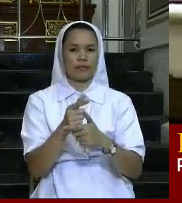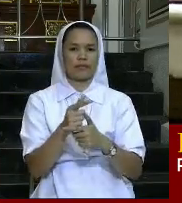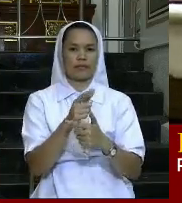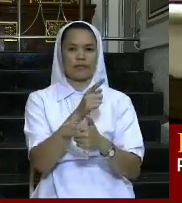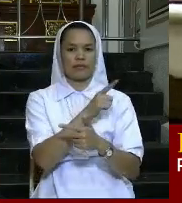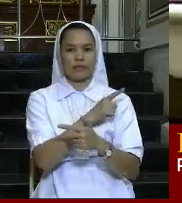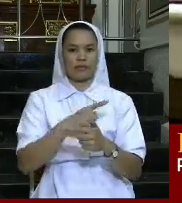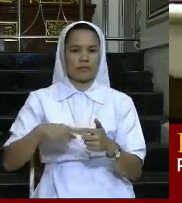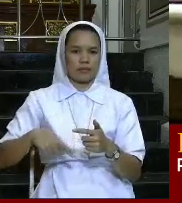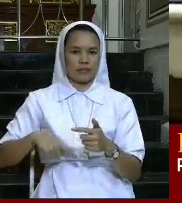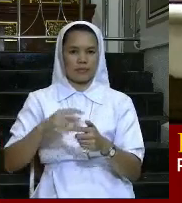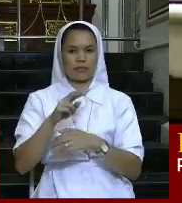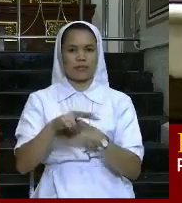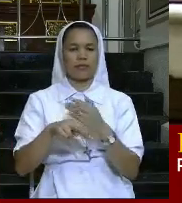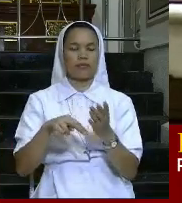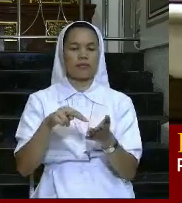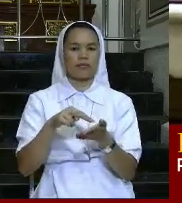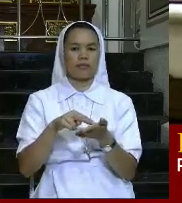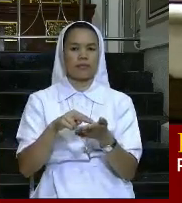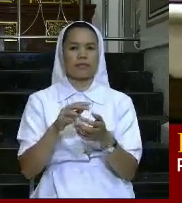is risen. Alleluia.